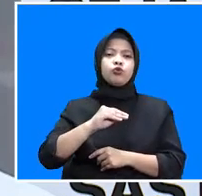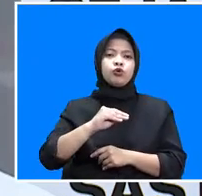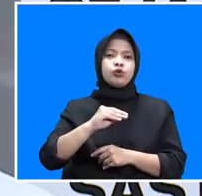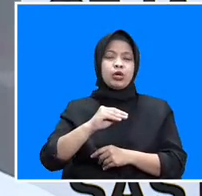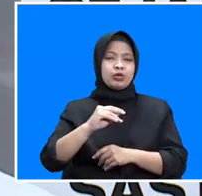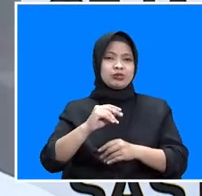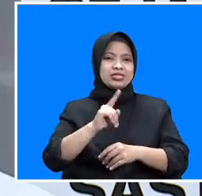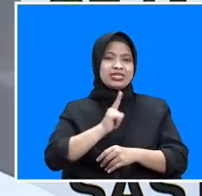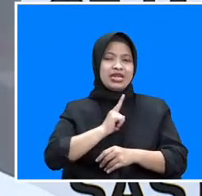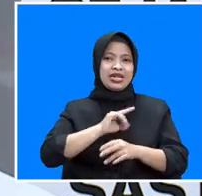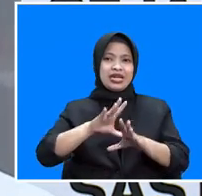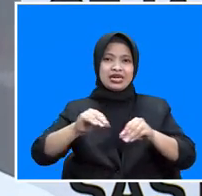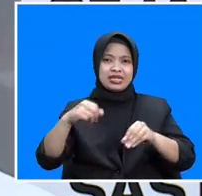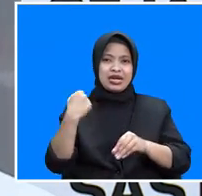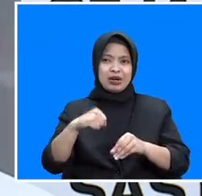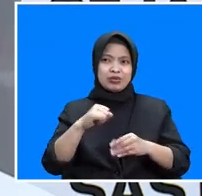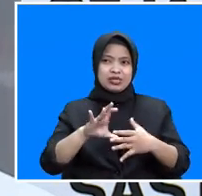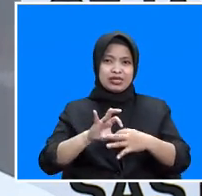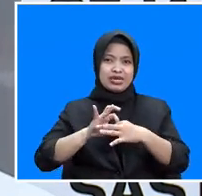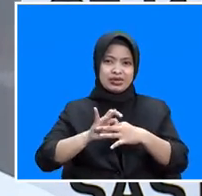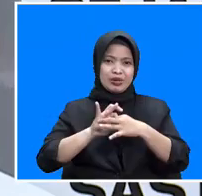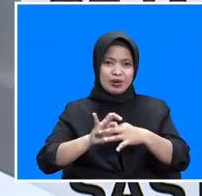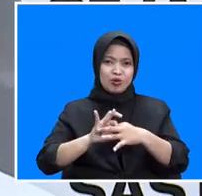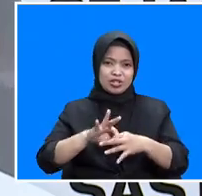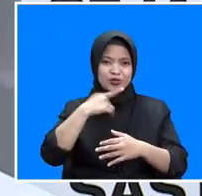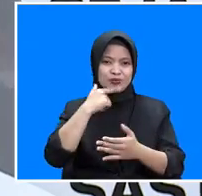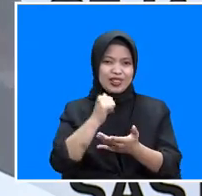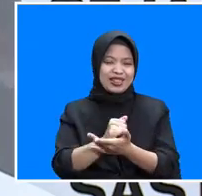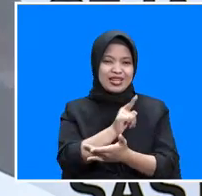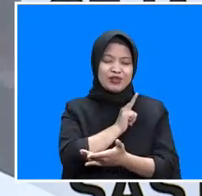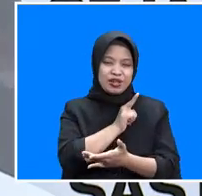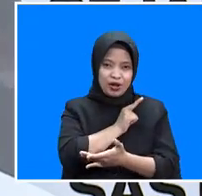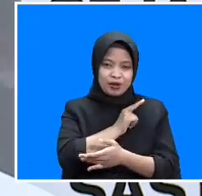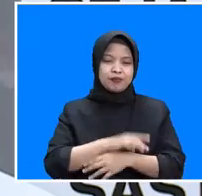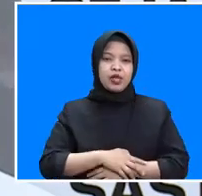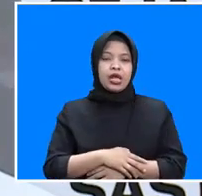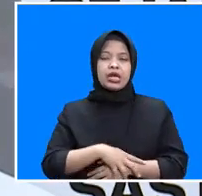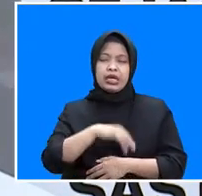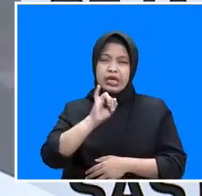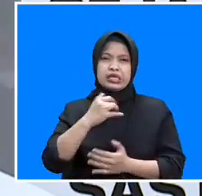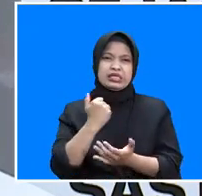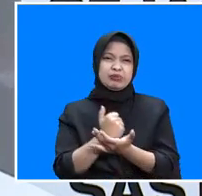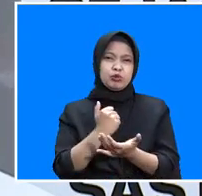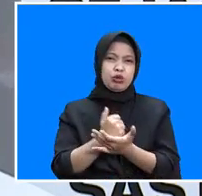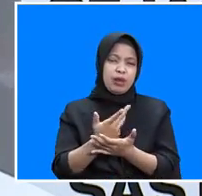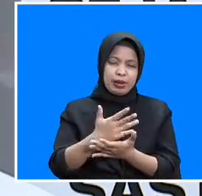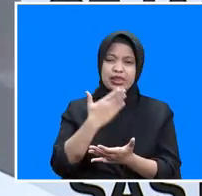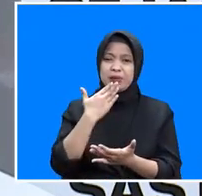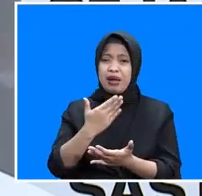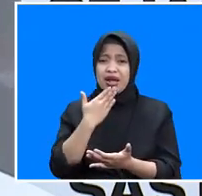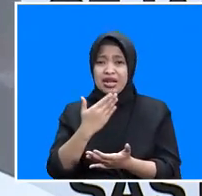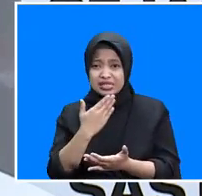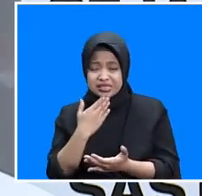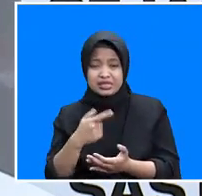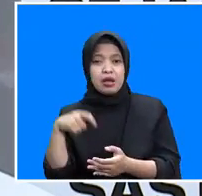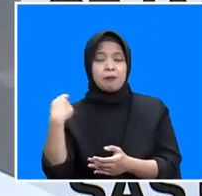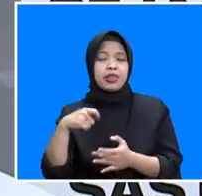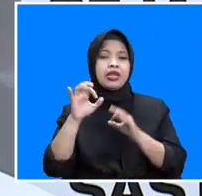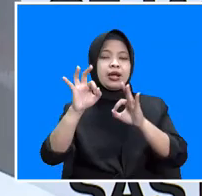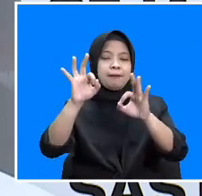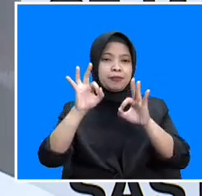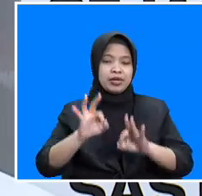why, I'd like to acknowledge, the Ministry of Education. I'd like to acknowledge all of the great people we're working